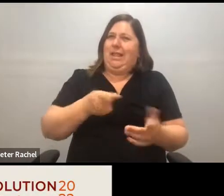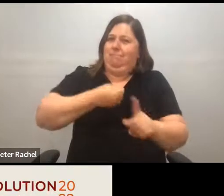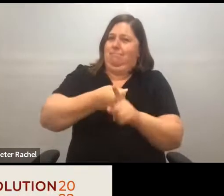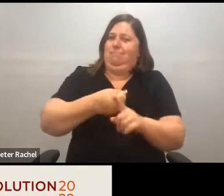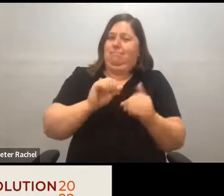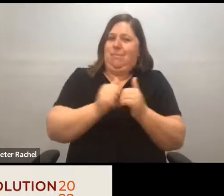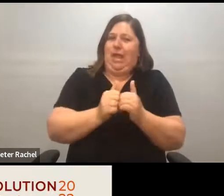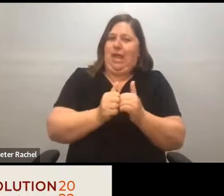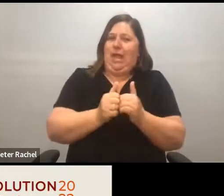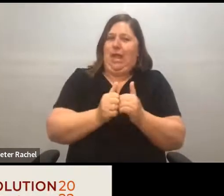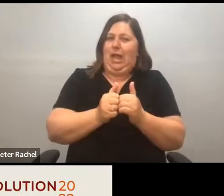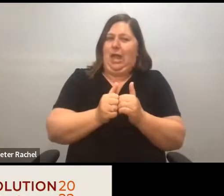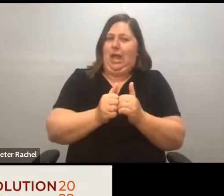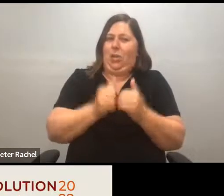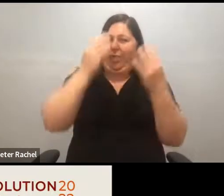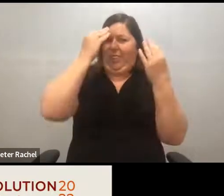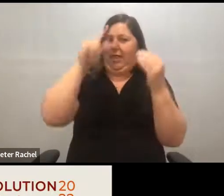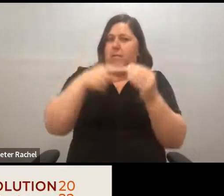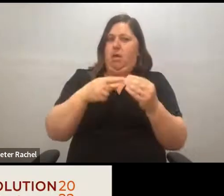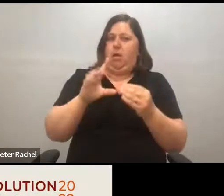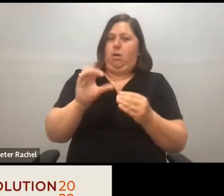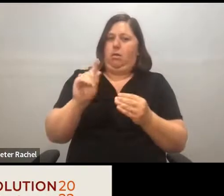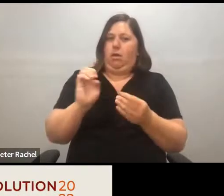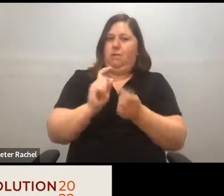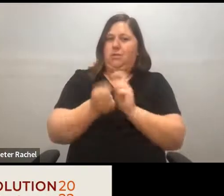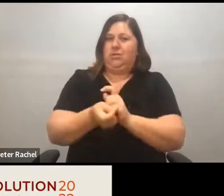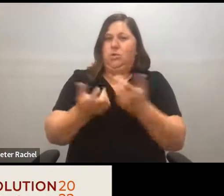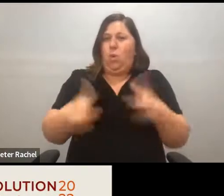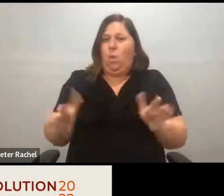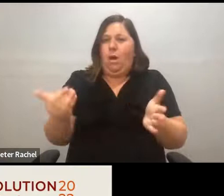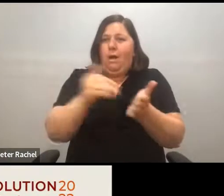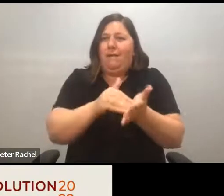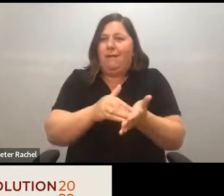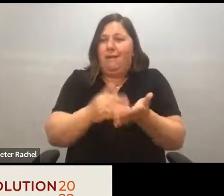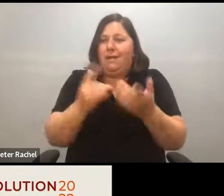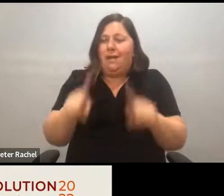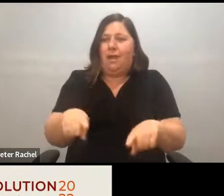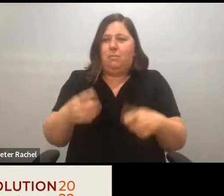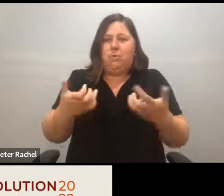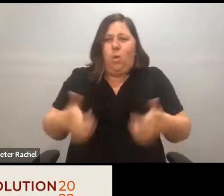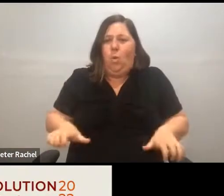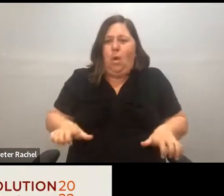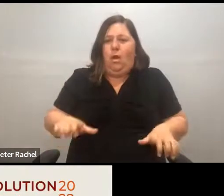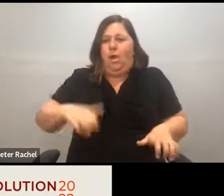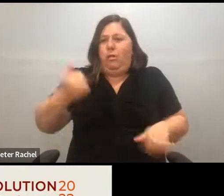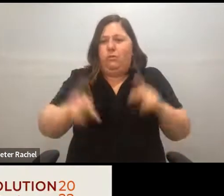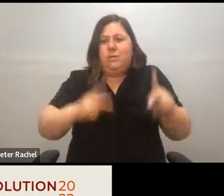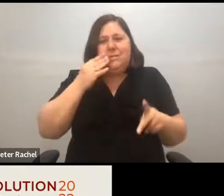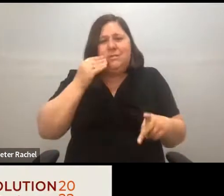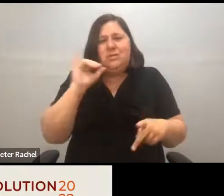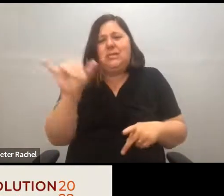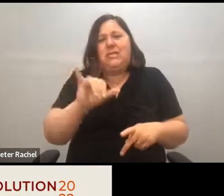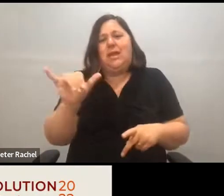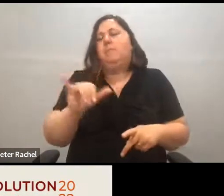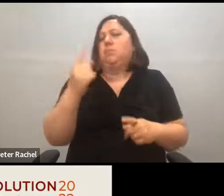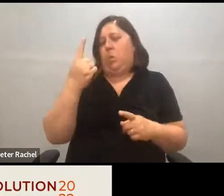with climate change moving forward. We don't want to have that to happen again, and or that to happen to anybody else. So that's one